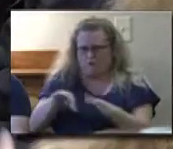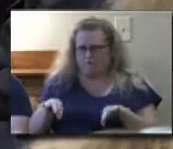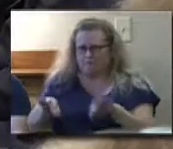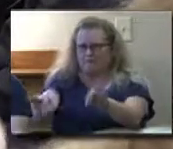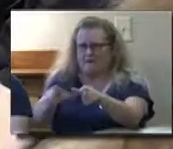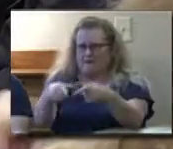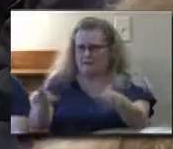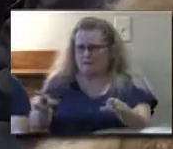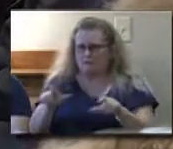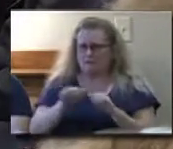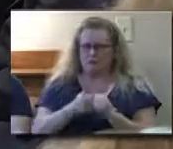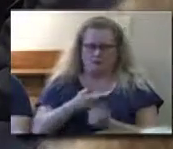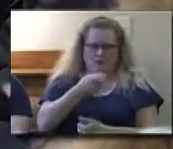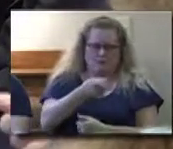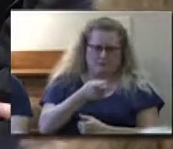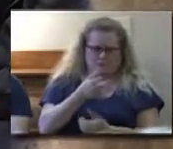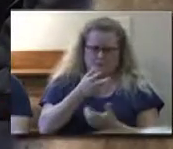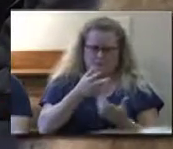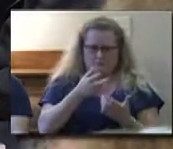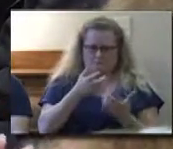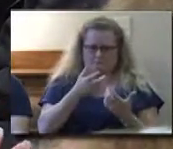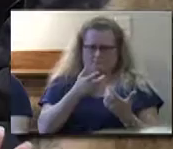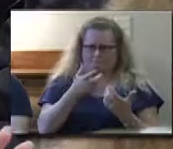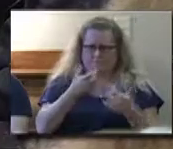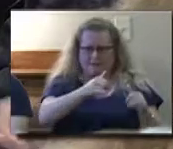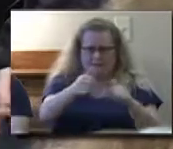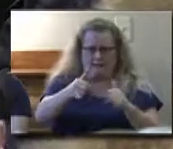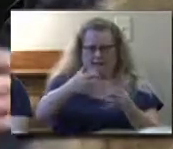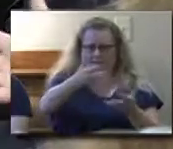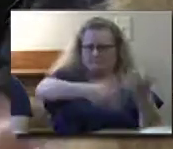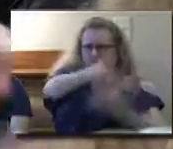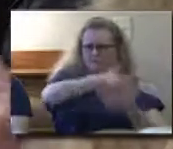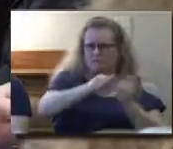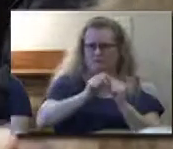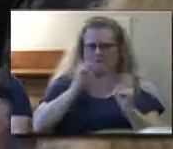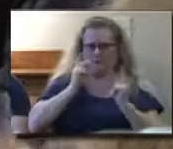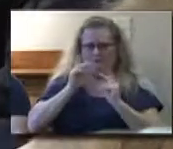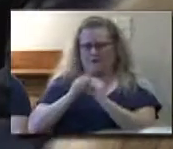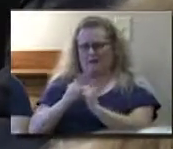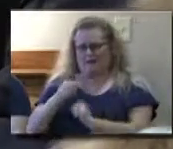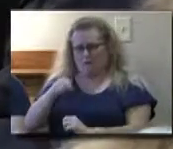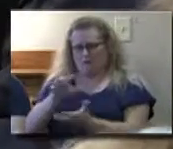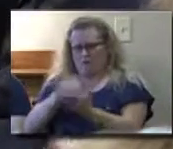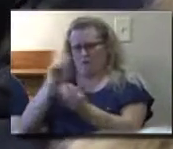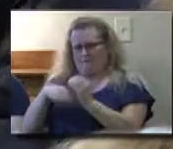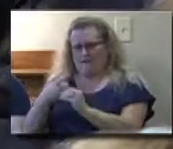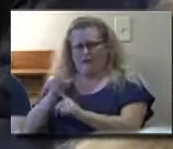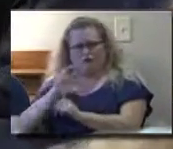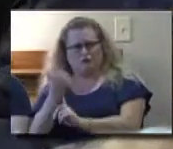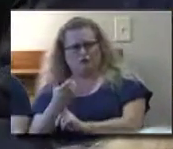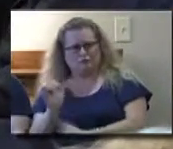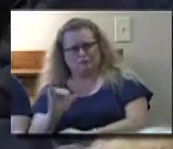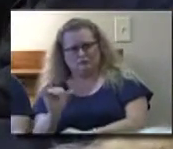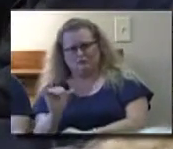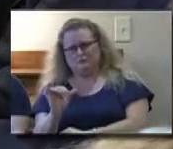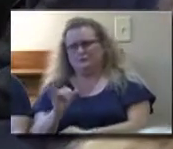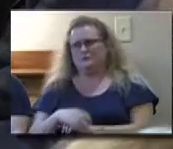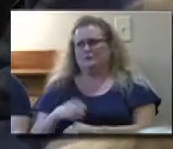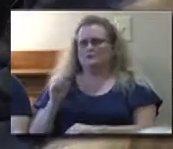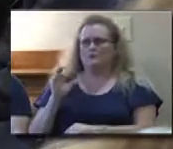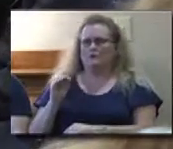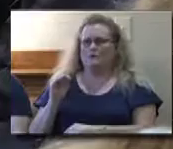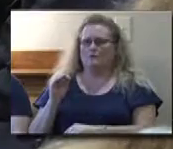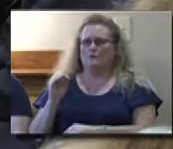how you learn play, and how you learn about your culture. So our guest today is, as